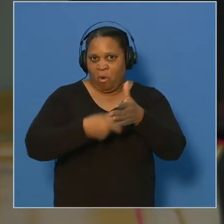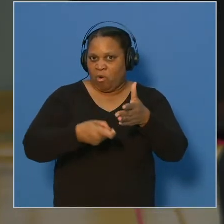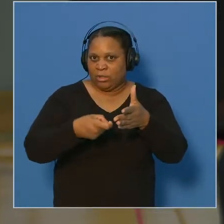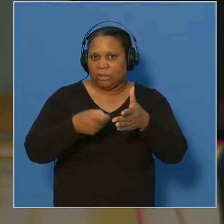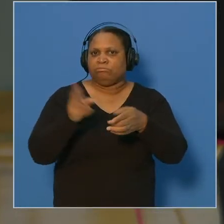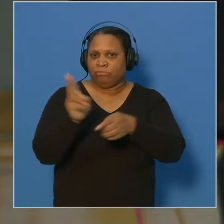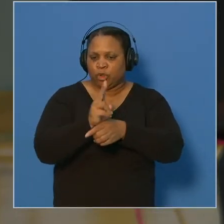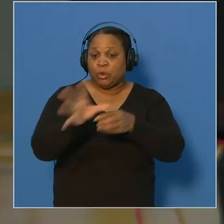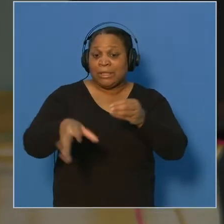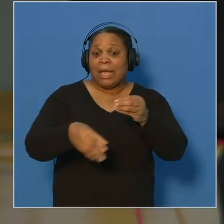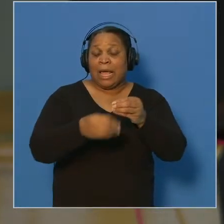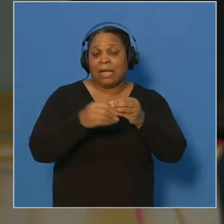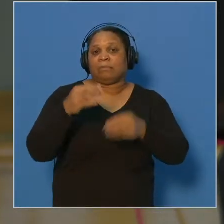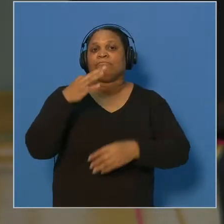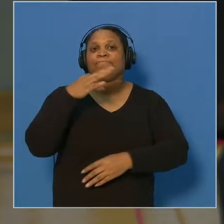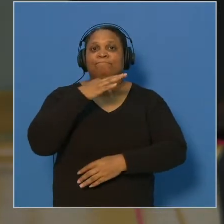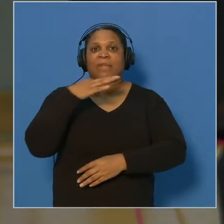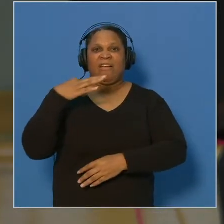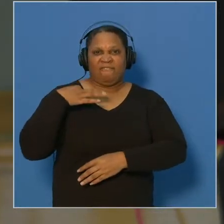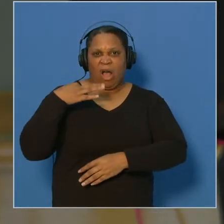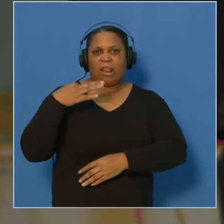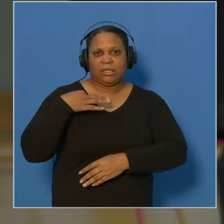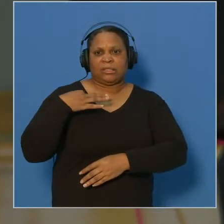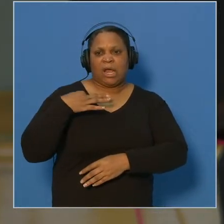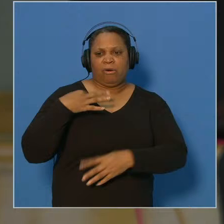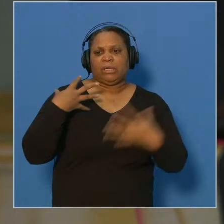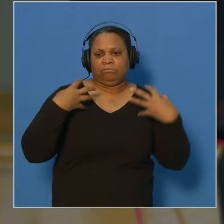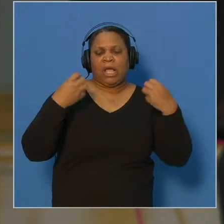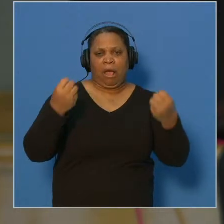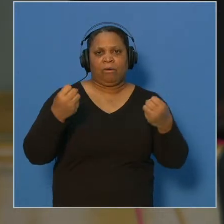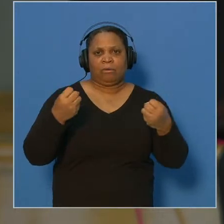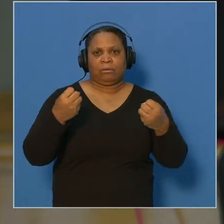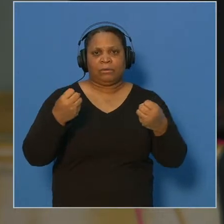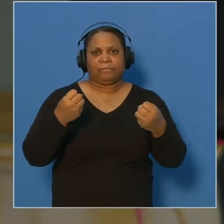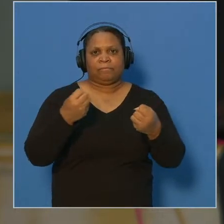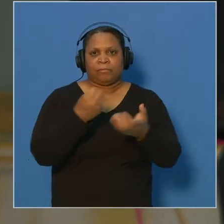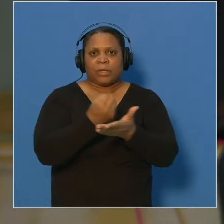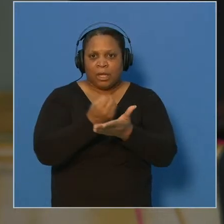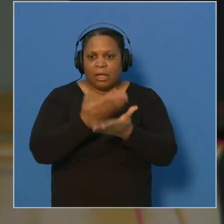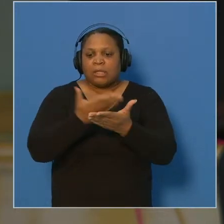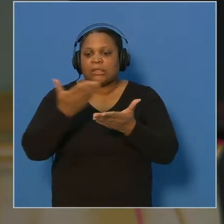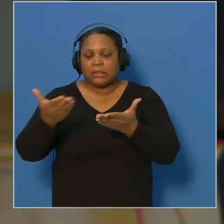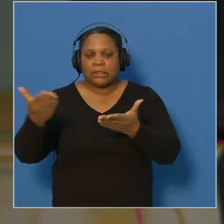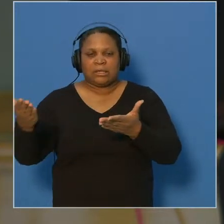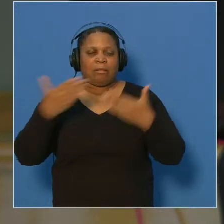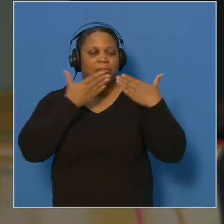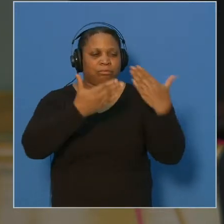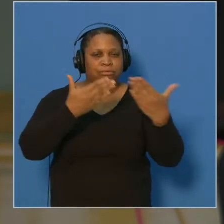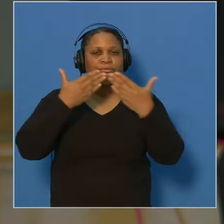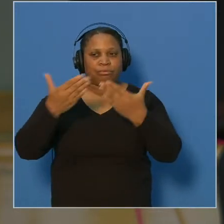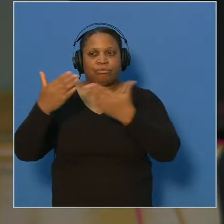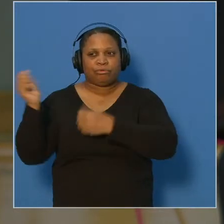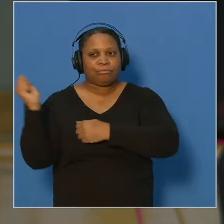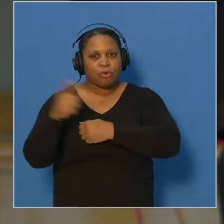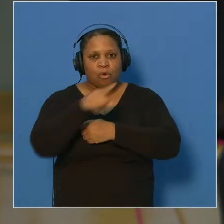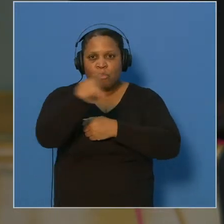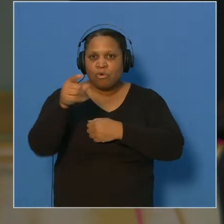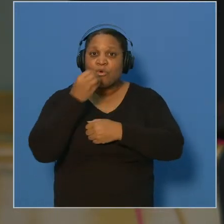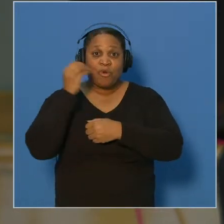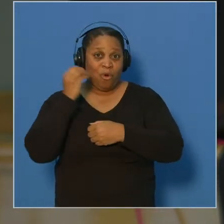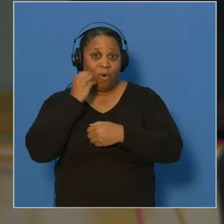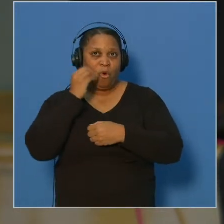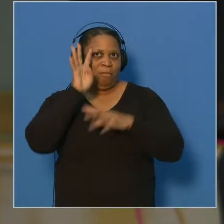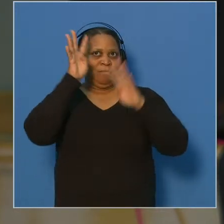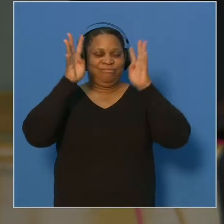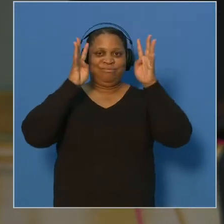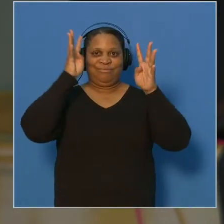as an additional voluntary health measure. Thank you to everyone in our community who is making these homemade face coverings. I've seen a